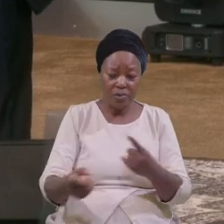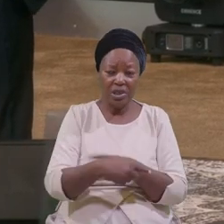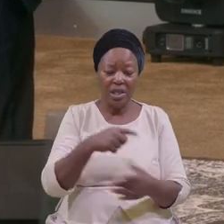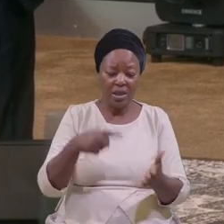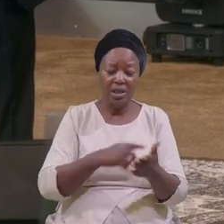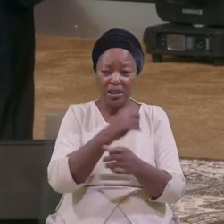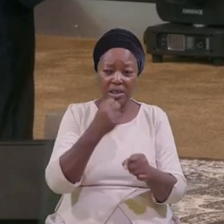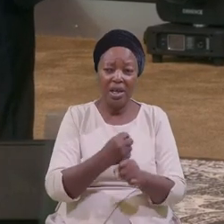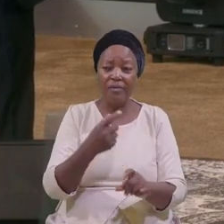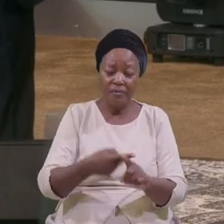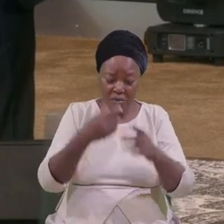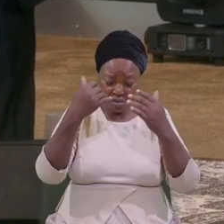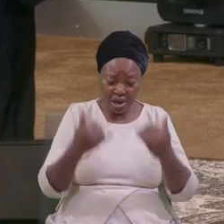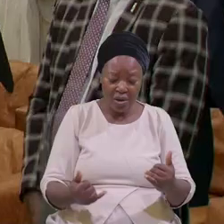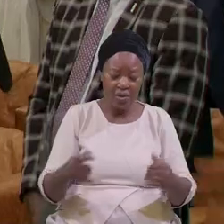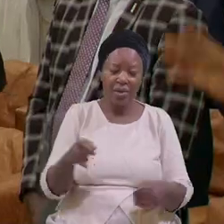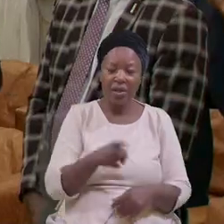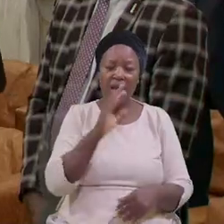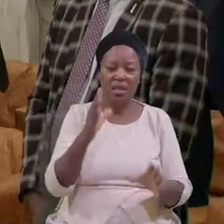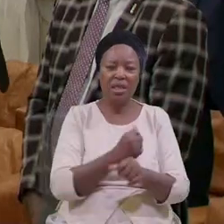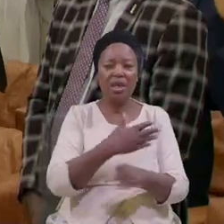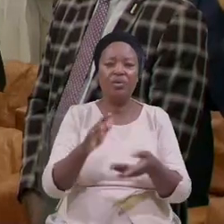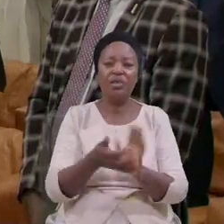henceforth, they're taken away.